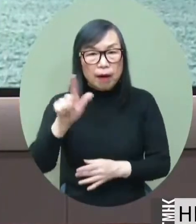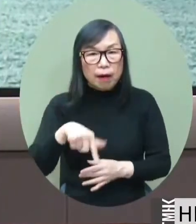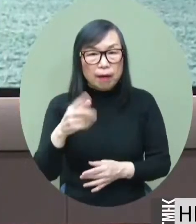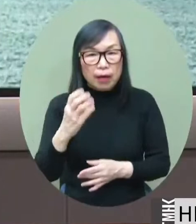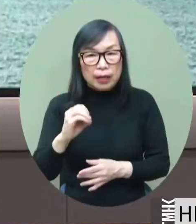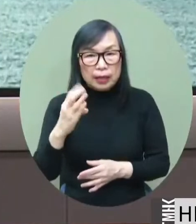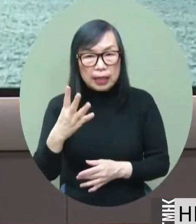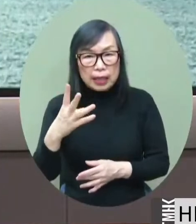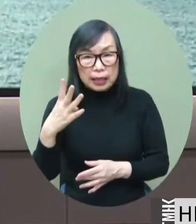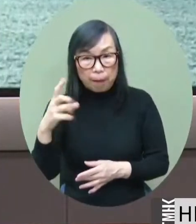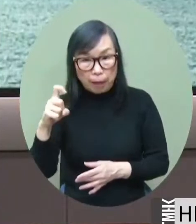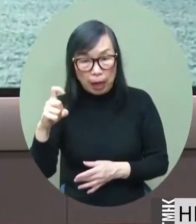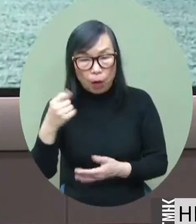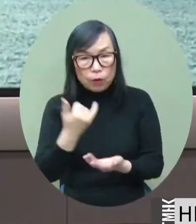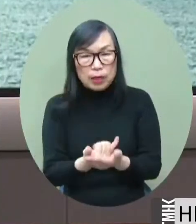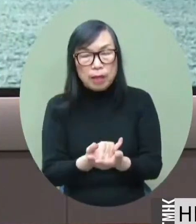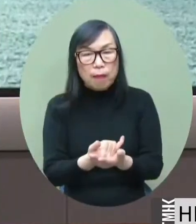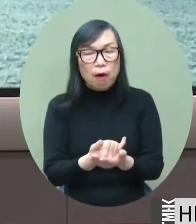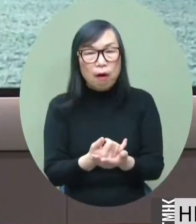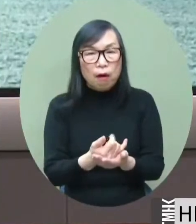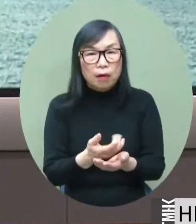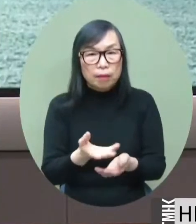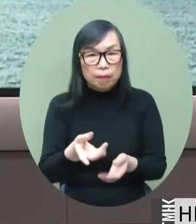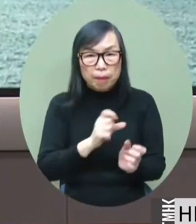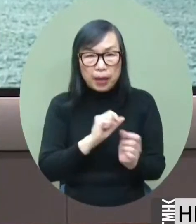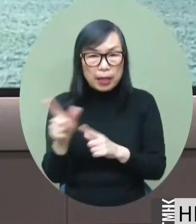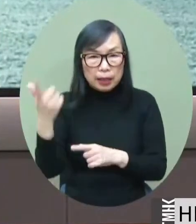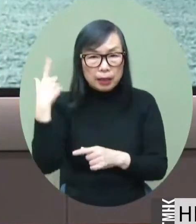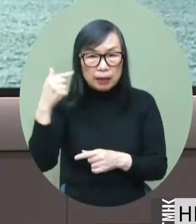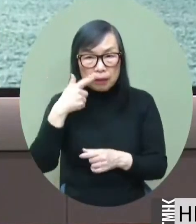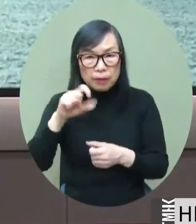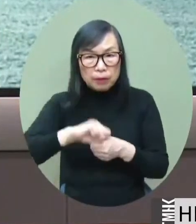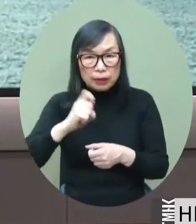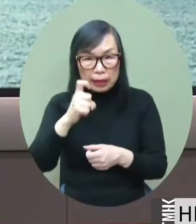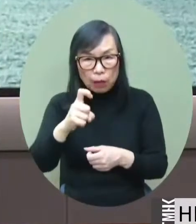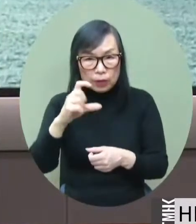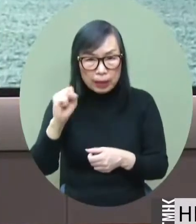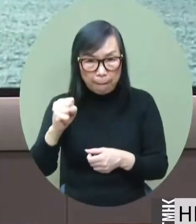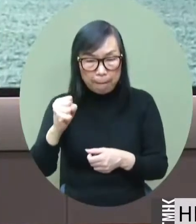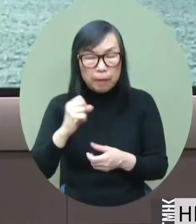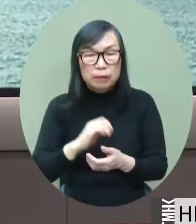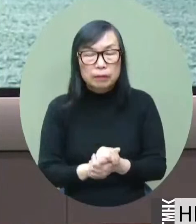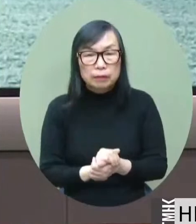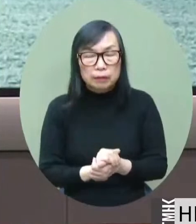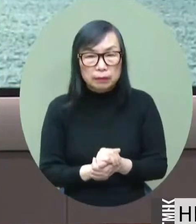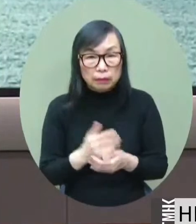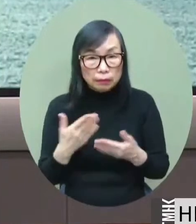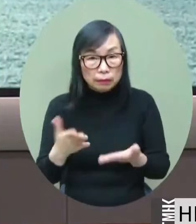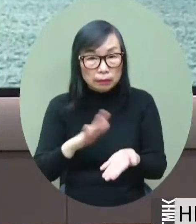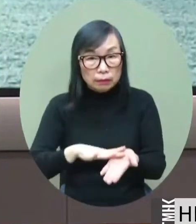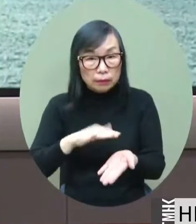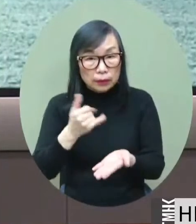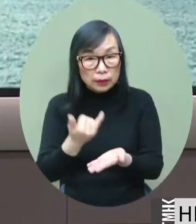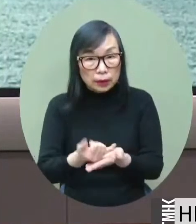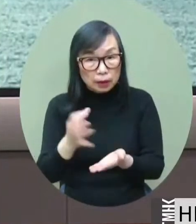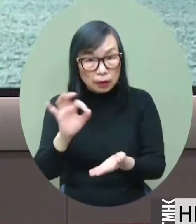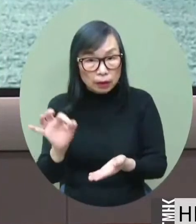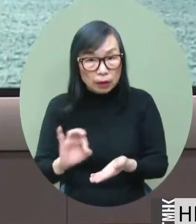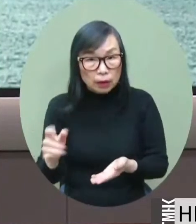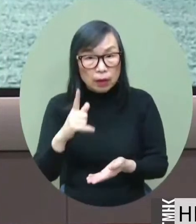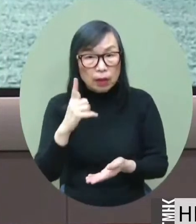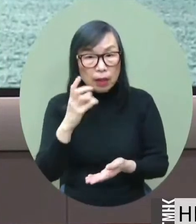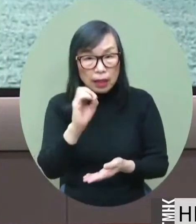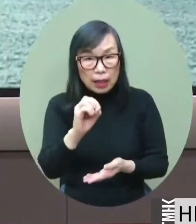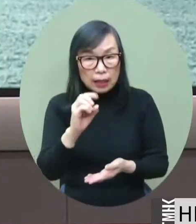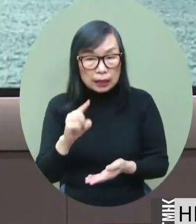we have a total of 8,049 cases of death, 90 more than yesterday. The